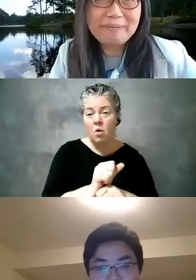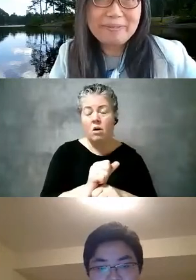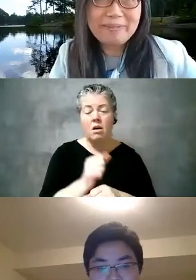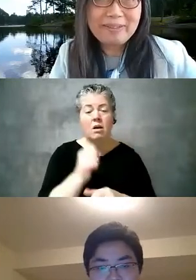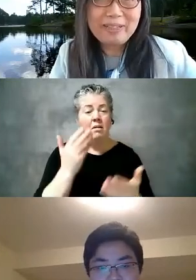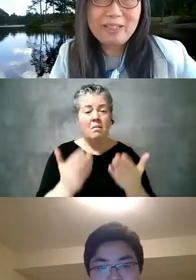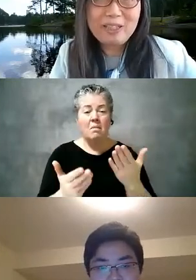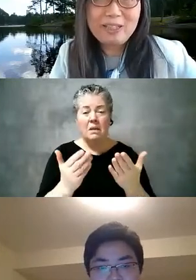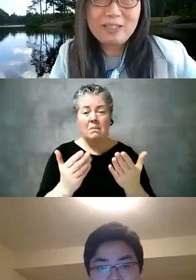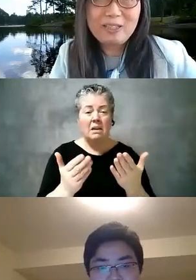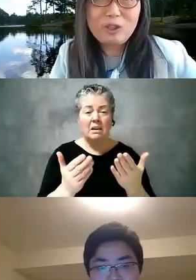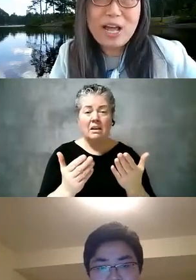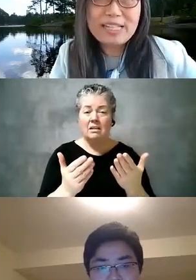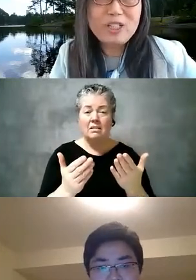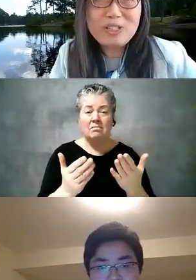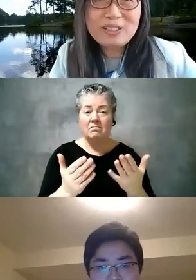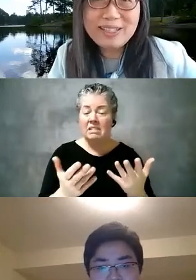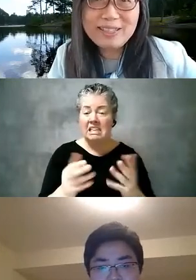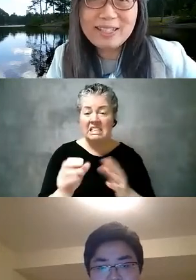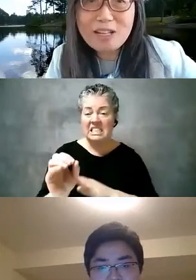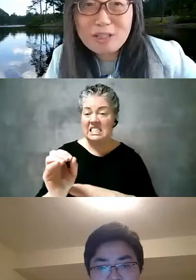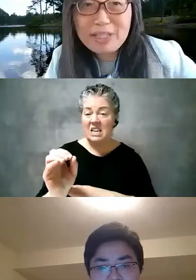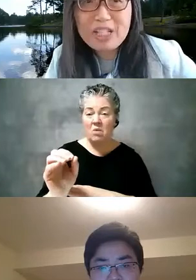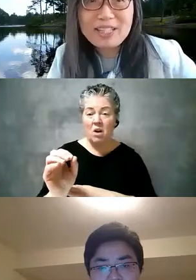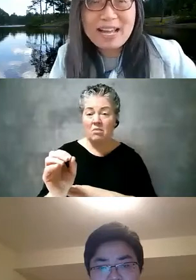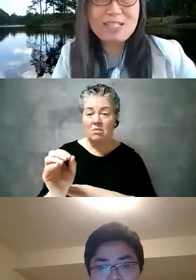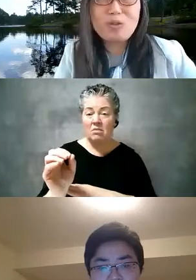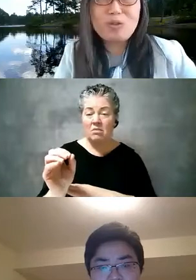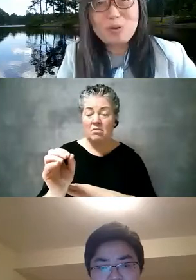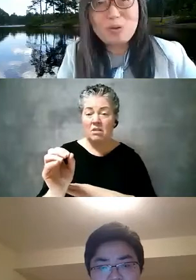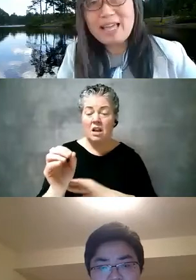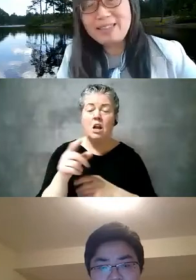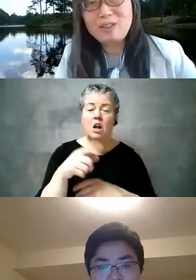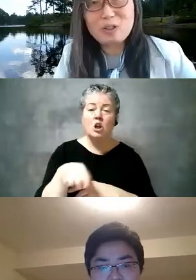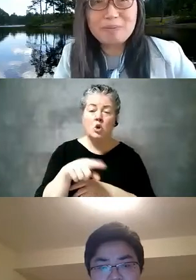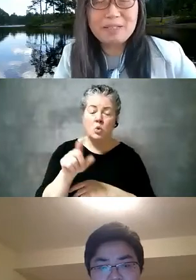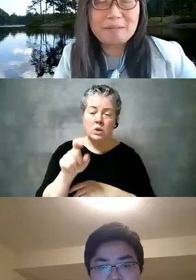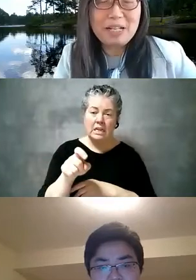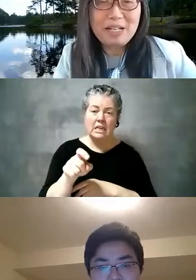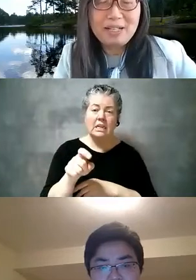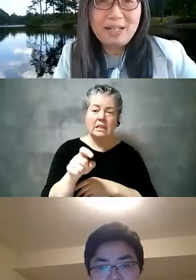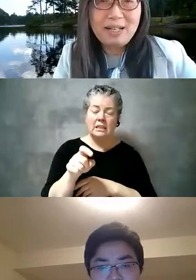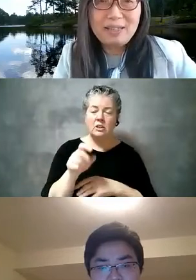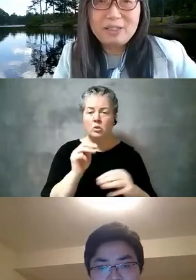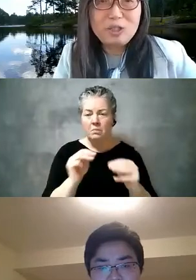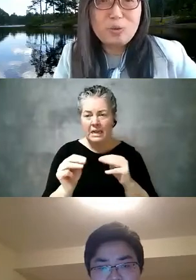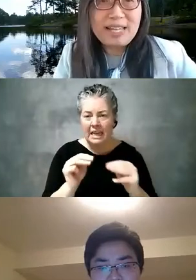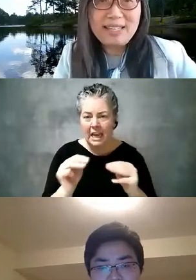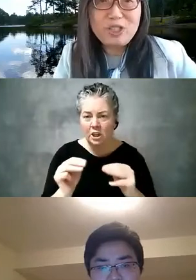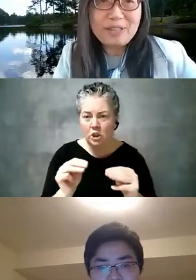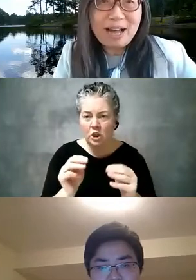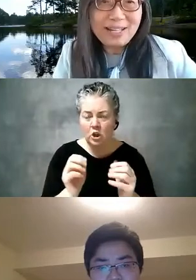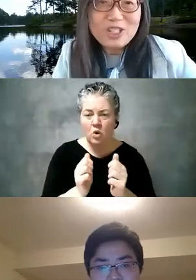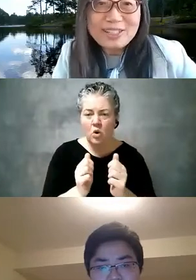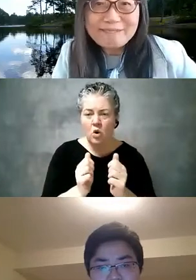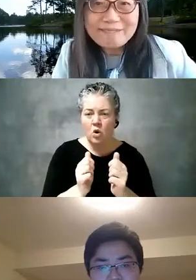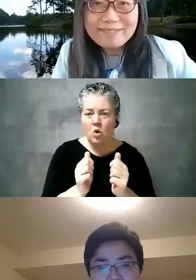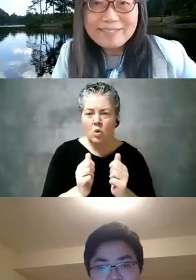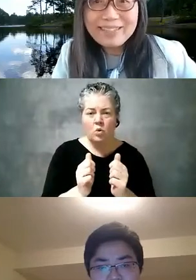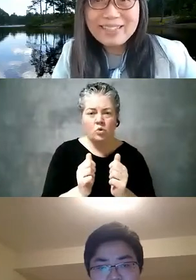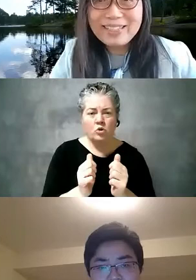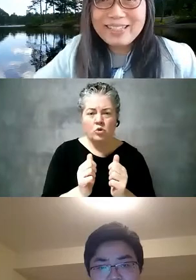zero? Do I still need to conduct causal mediation analysis? Would that, generate any new knowledge?